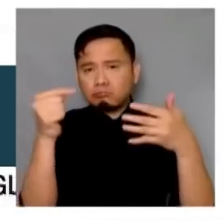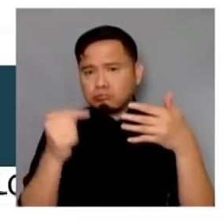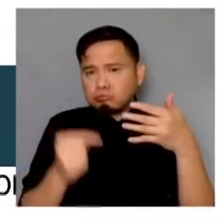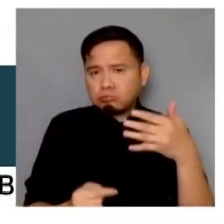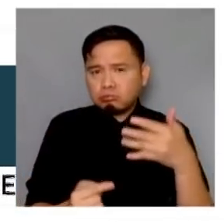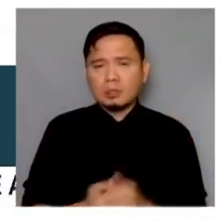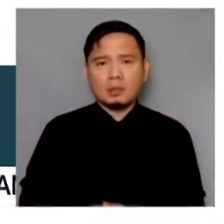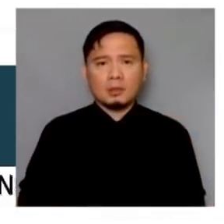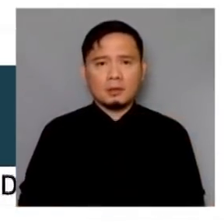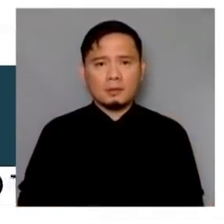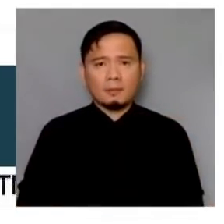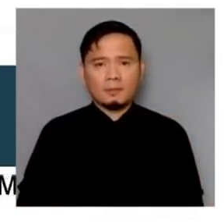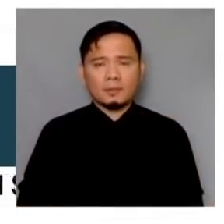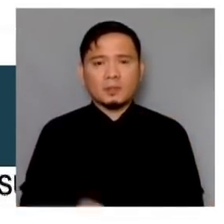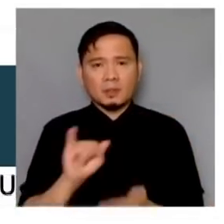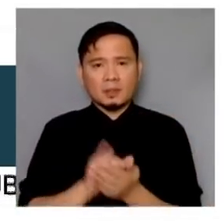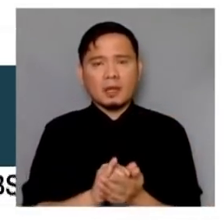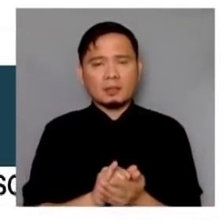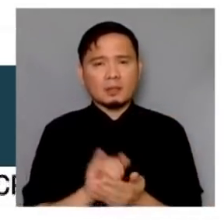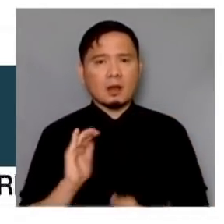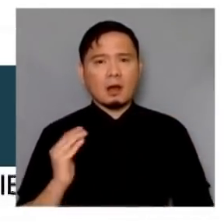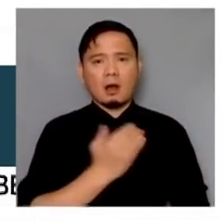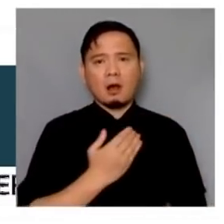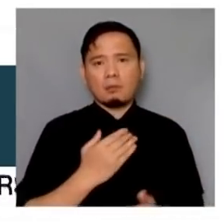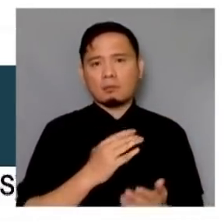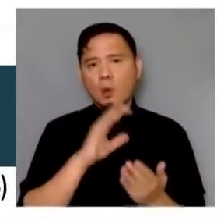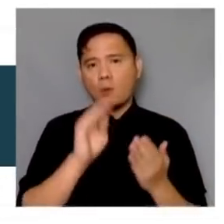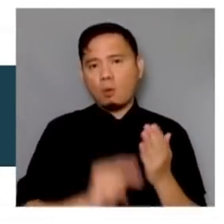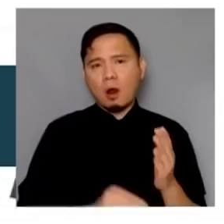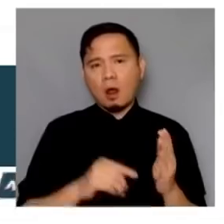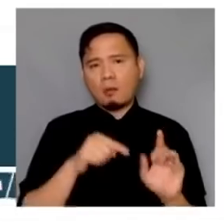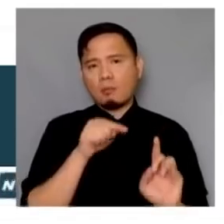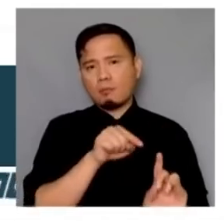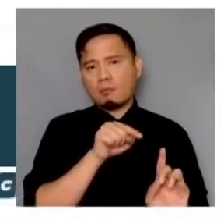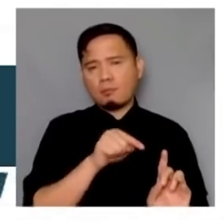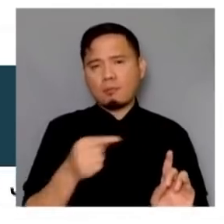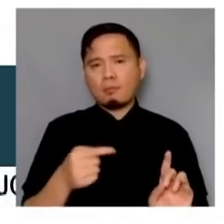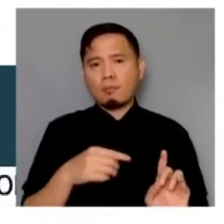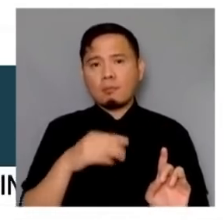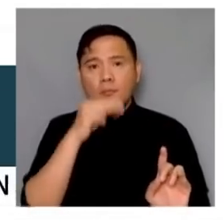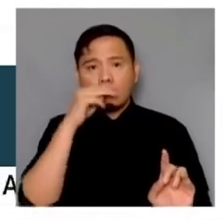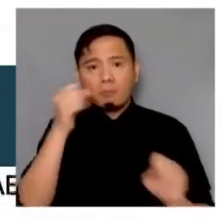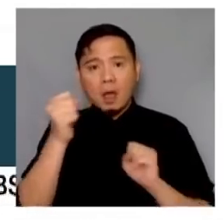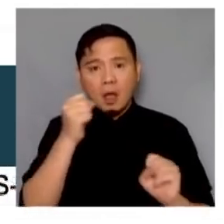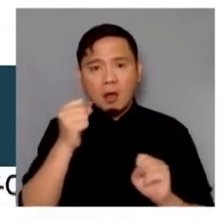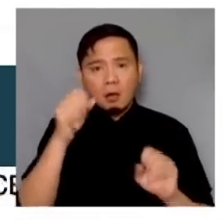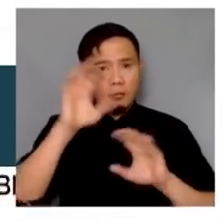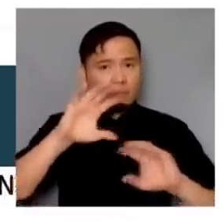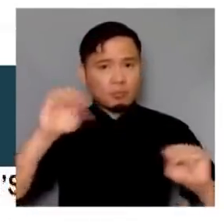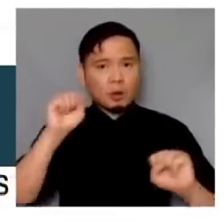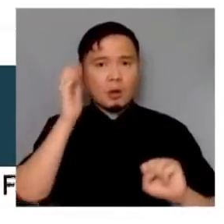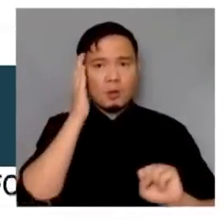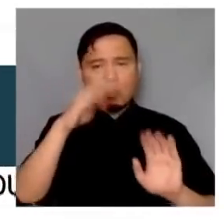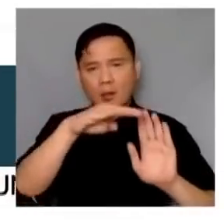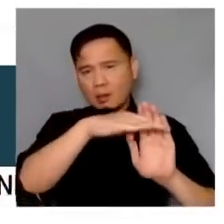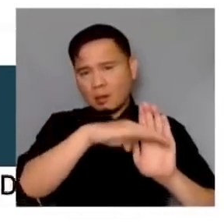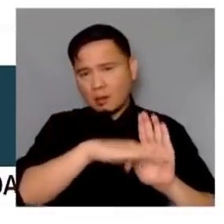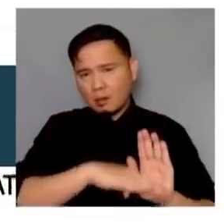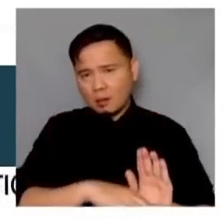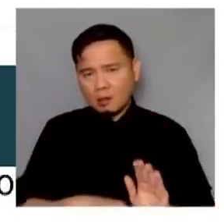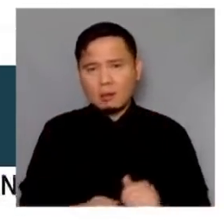Yun po ang programa po ni Senator Manny Pacquiao pag maging presidente ng Republika ng Pilipinas,